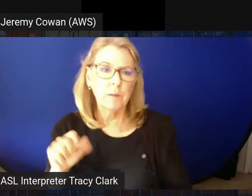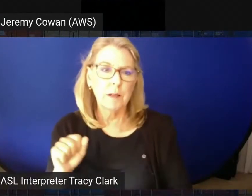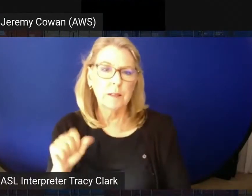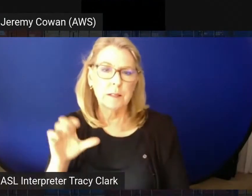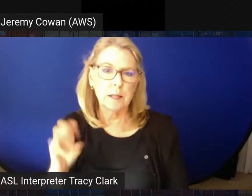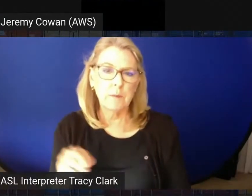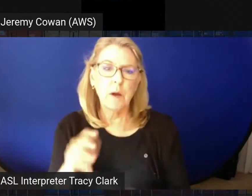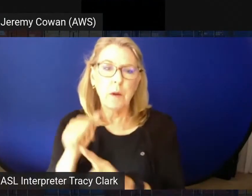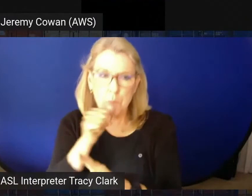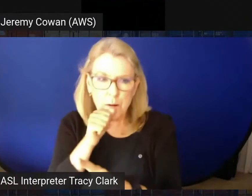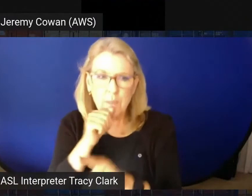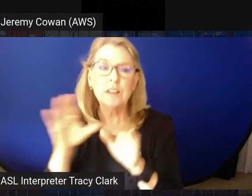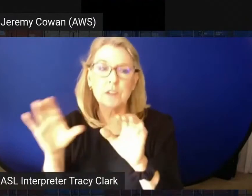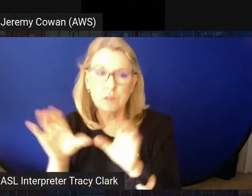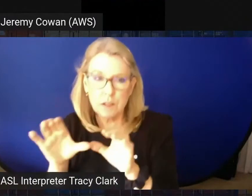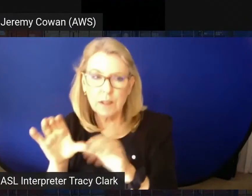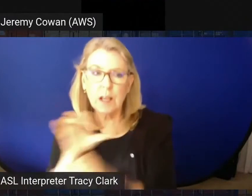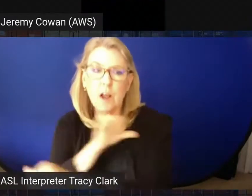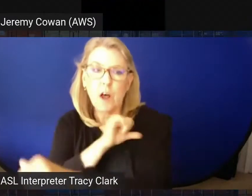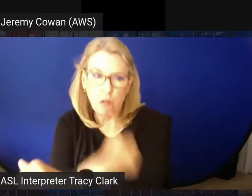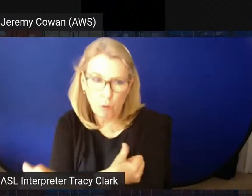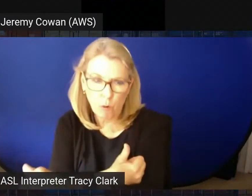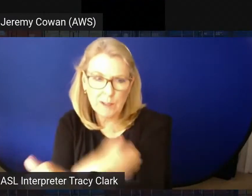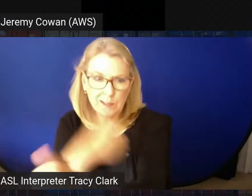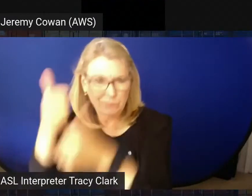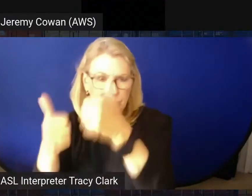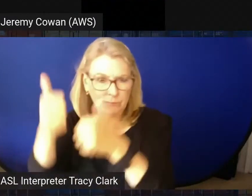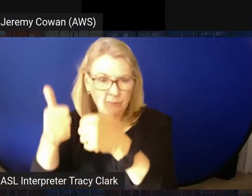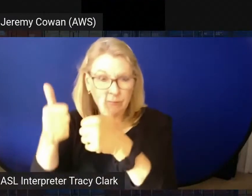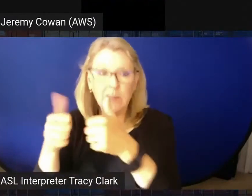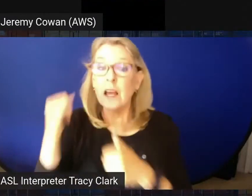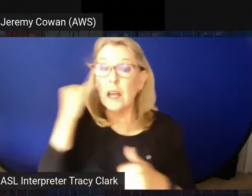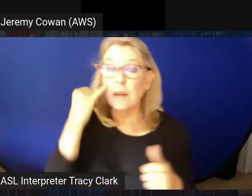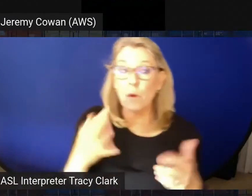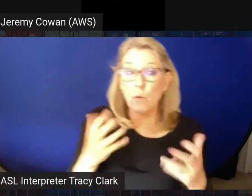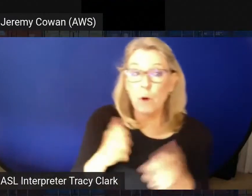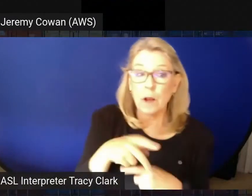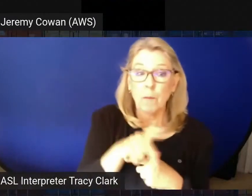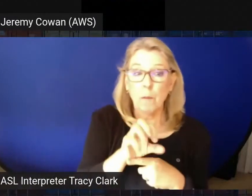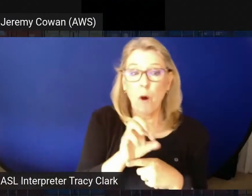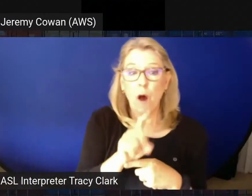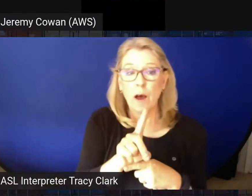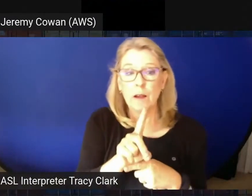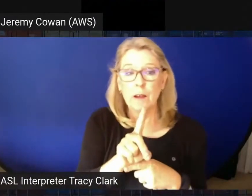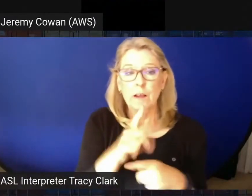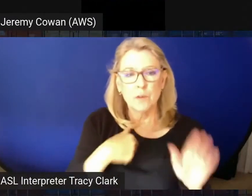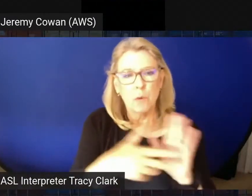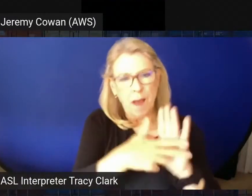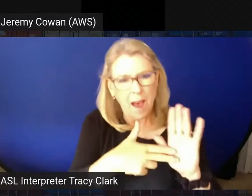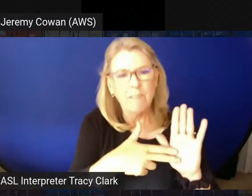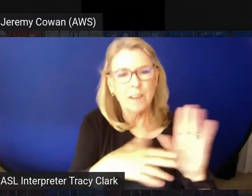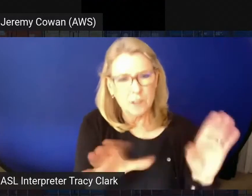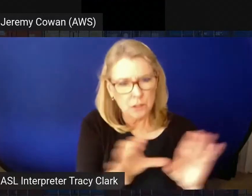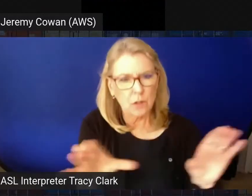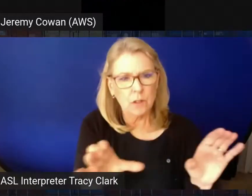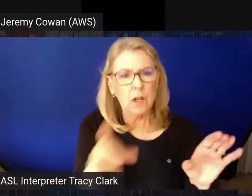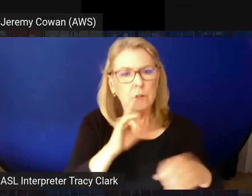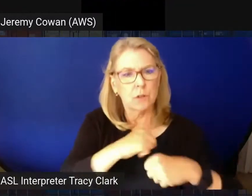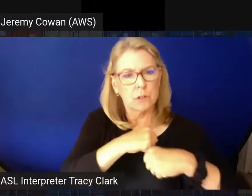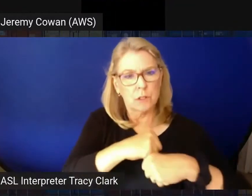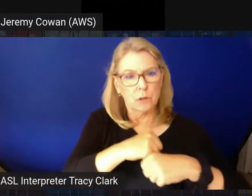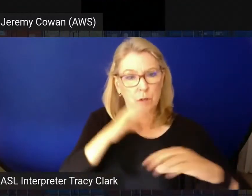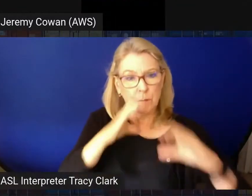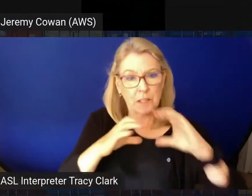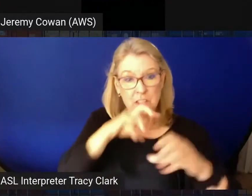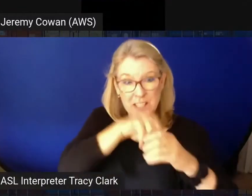authority. So if you want a pod to have a cert that to secure communication within the